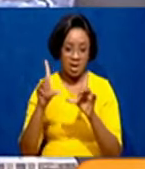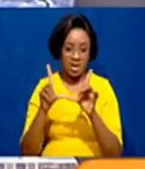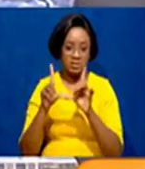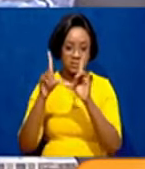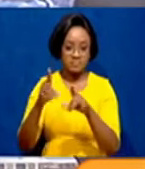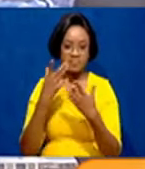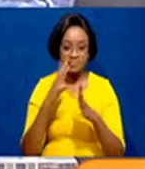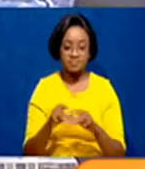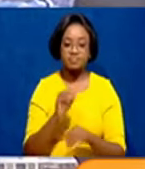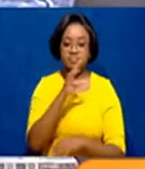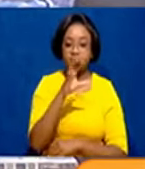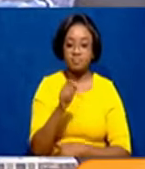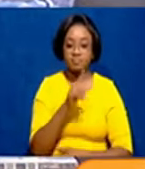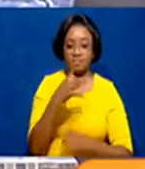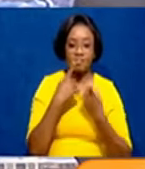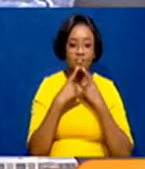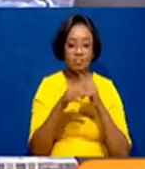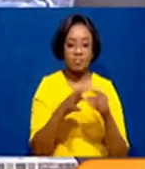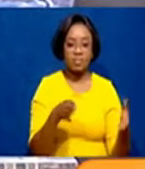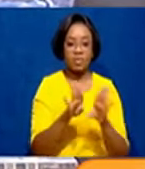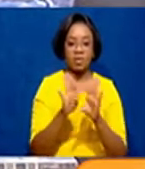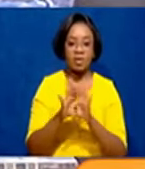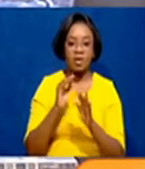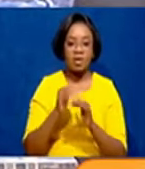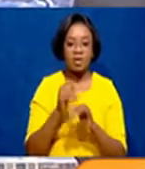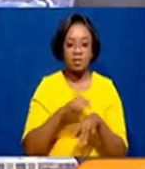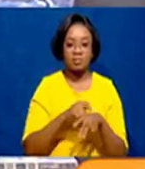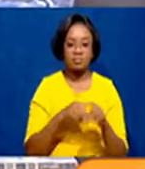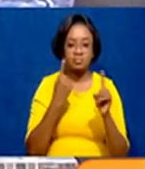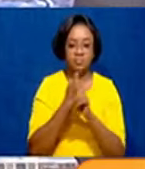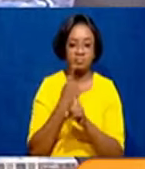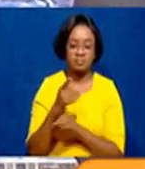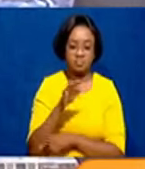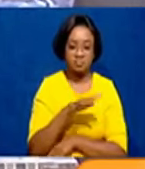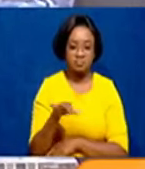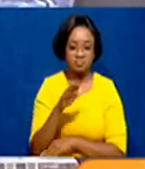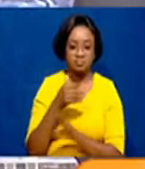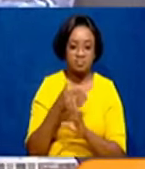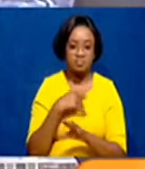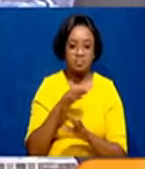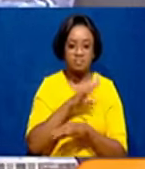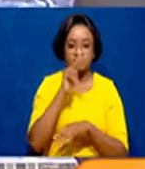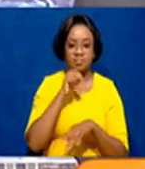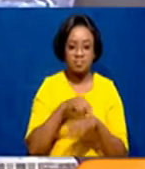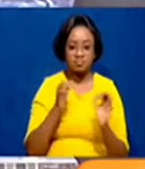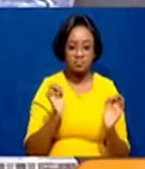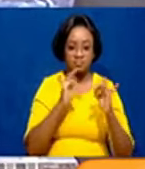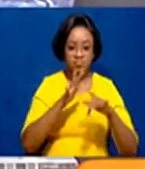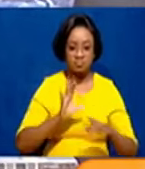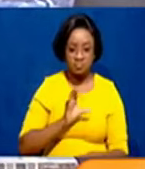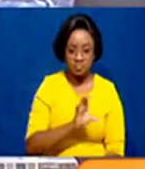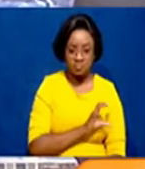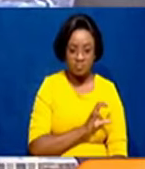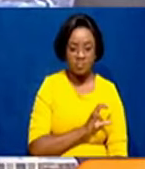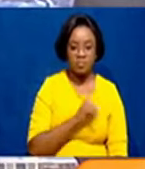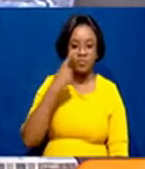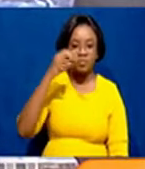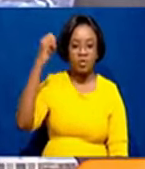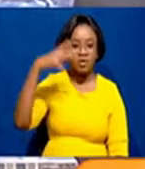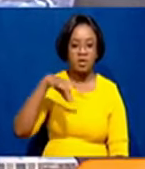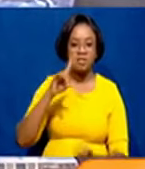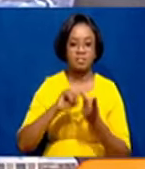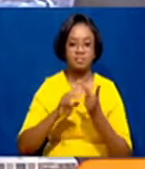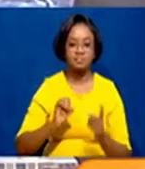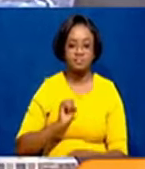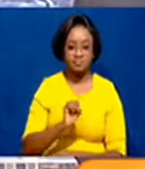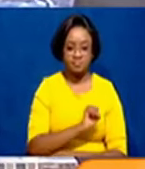David Chirchir announced the closures during separate appearances before the National Assembly Departmental Committee on Energy